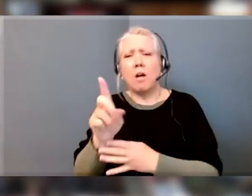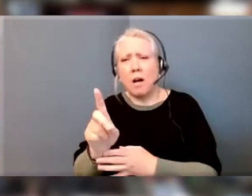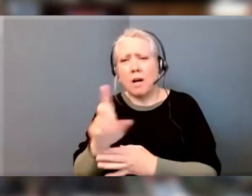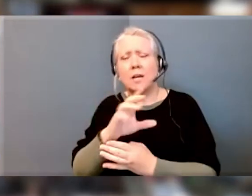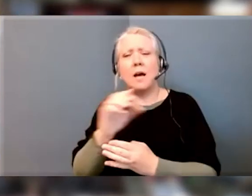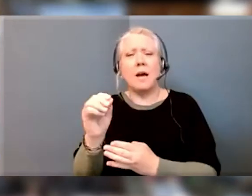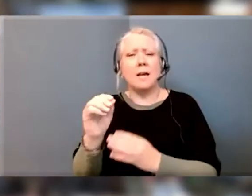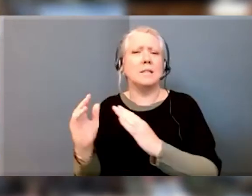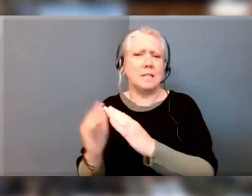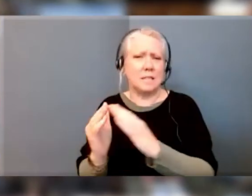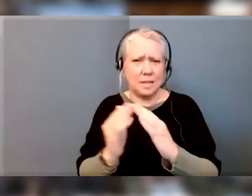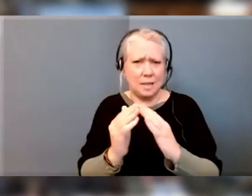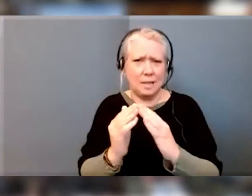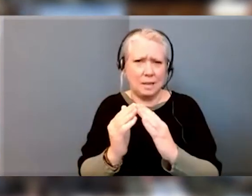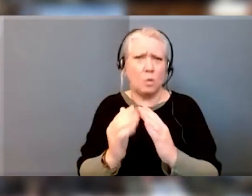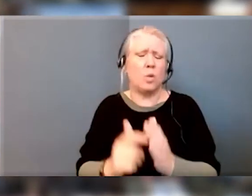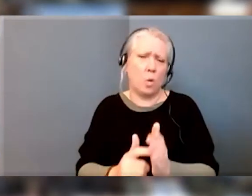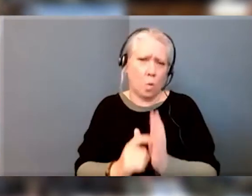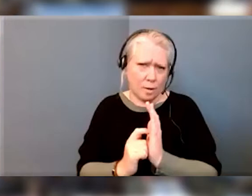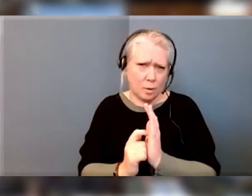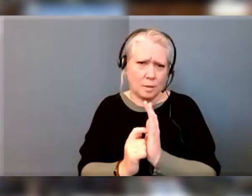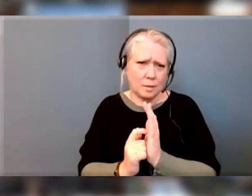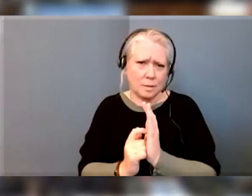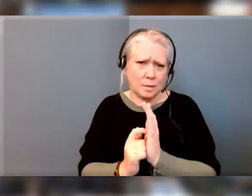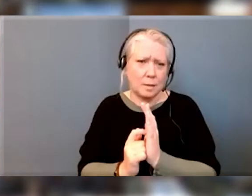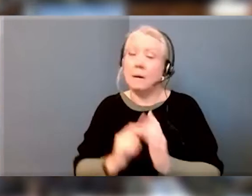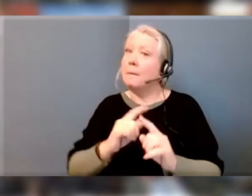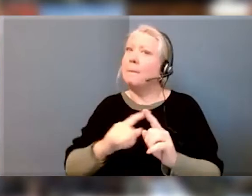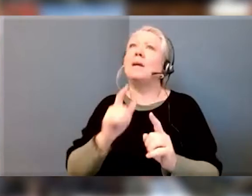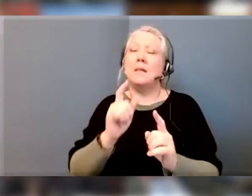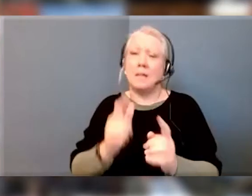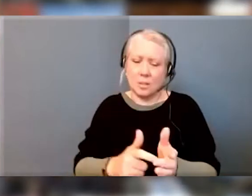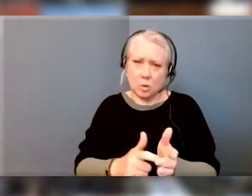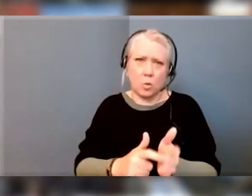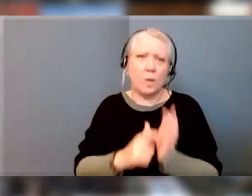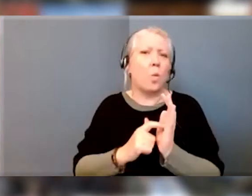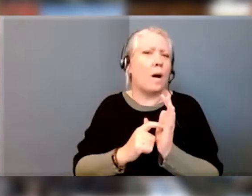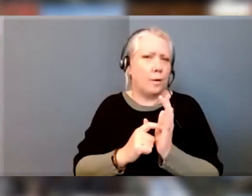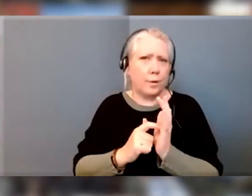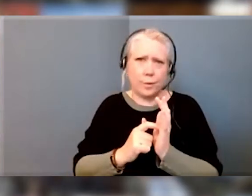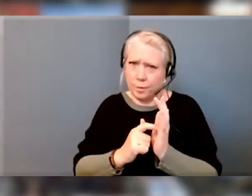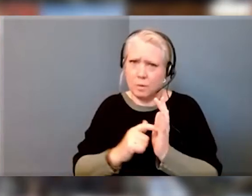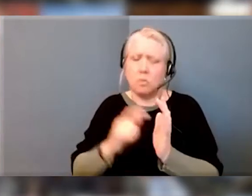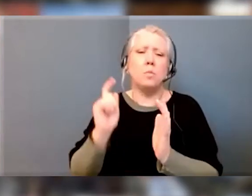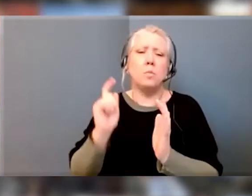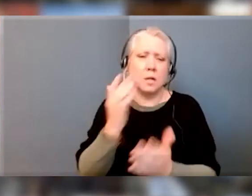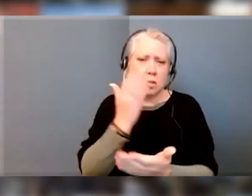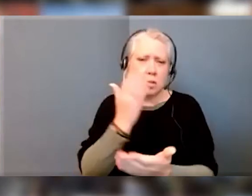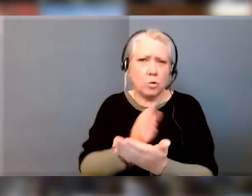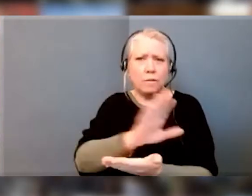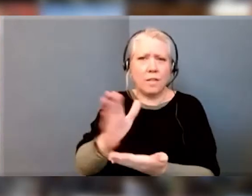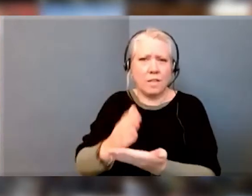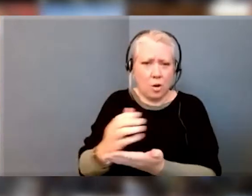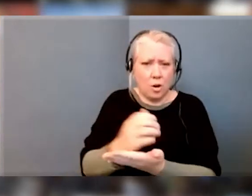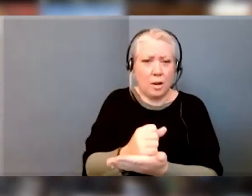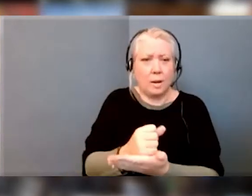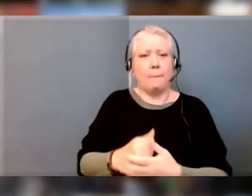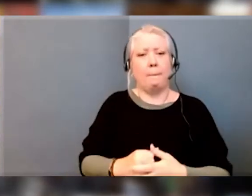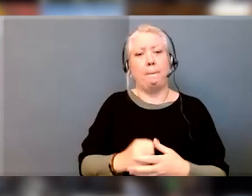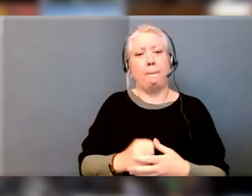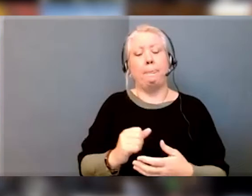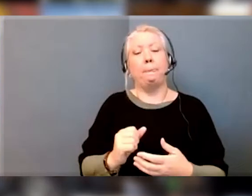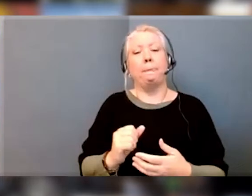for limited clientele. It's not an optional process. So ultimately, LMC projects must be able to document that at